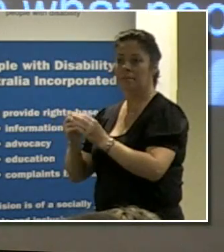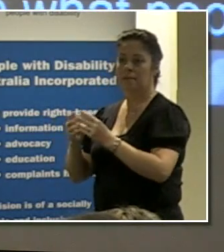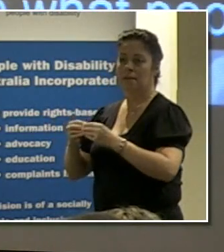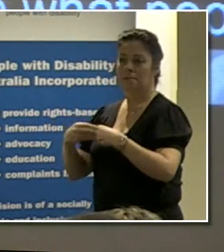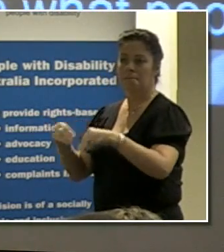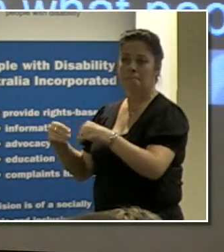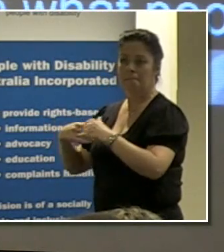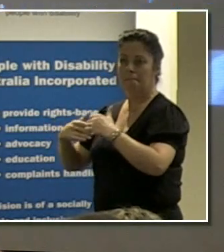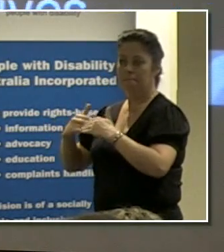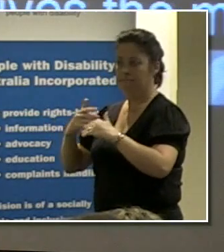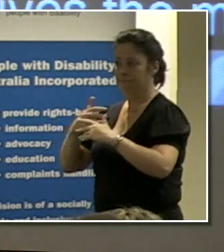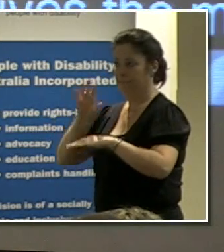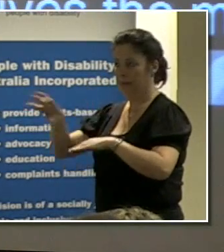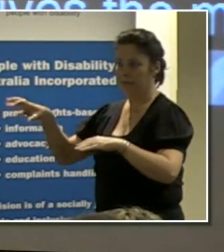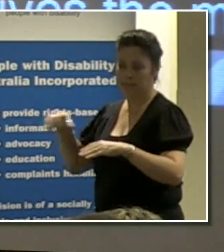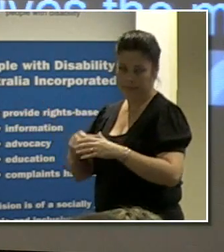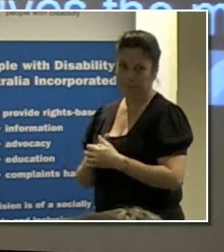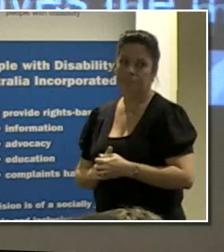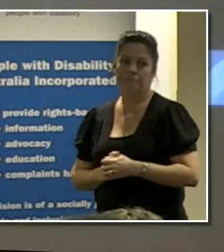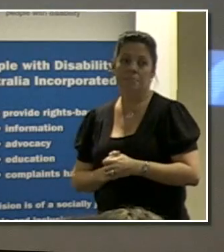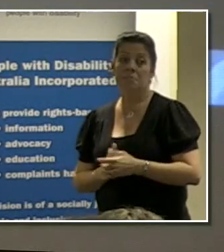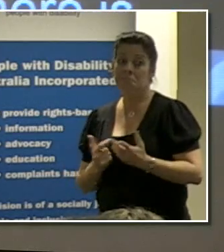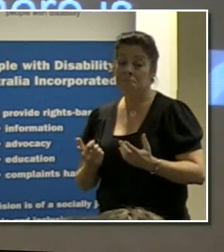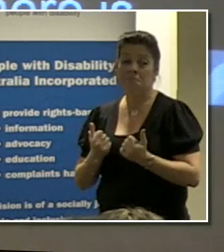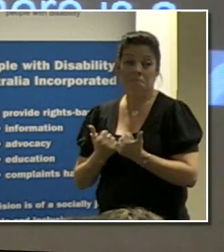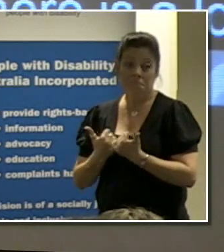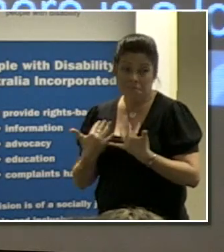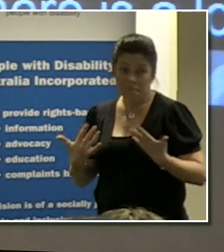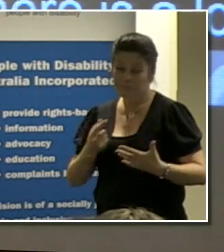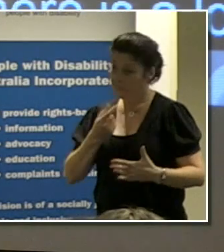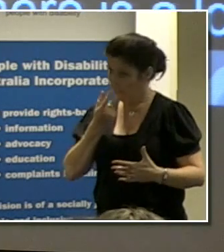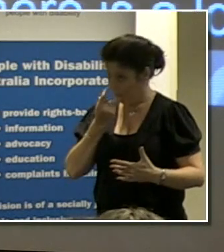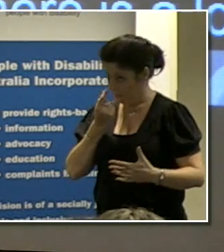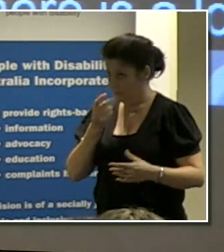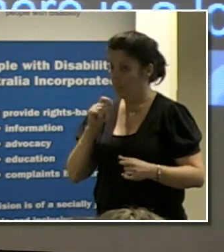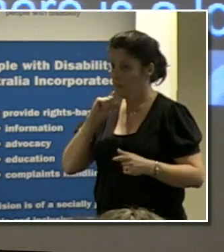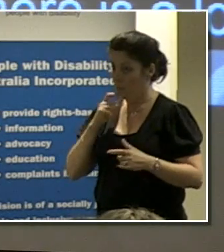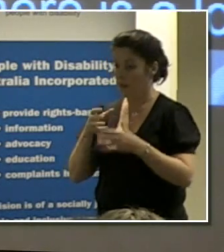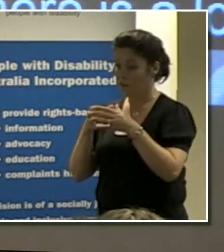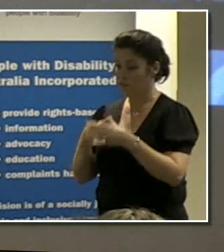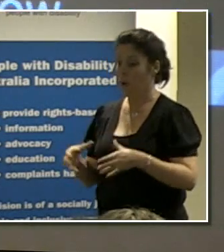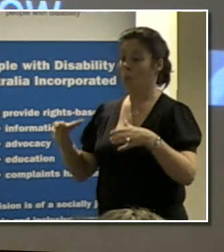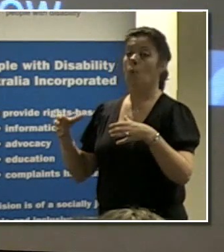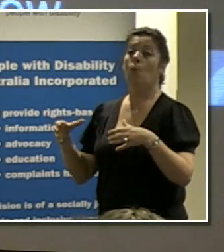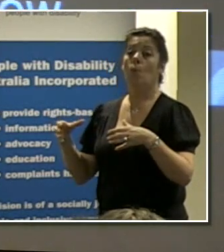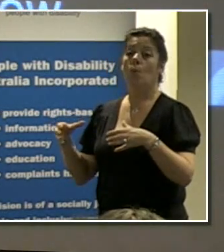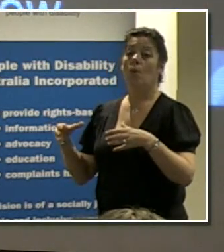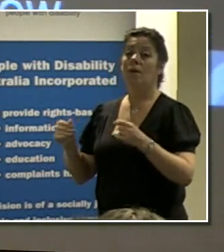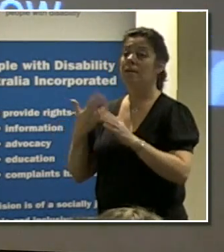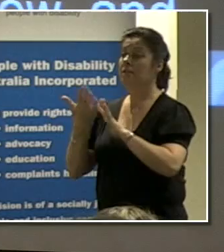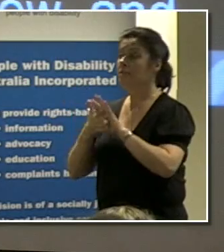is a lot of capacity to grow that may see new entrants coming into